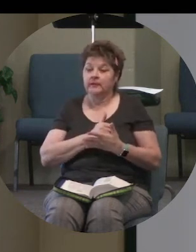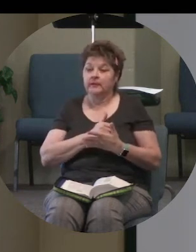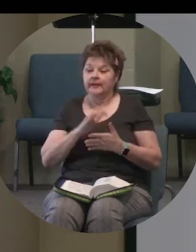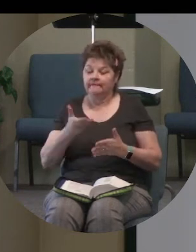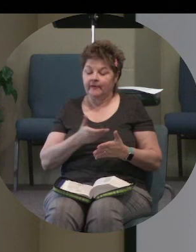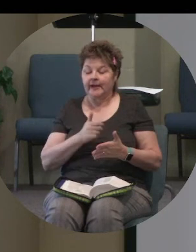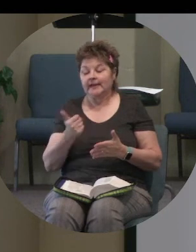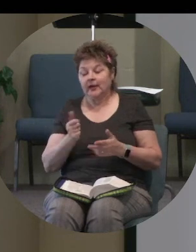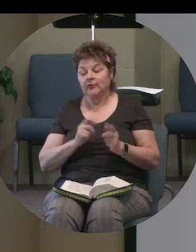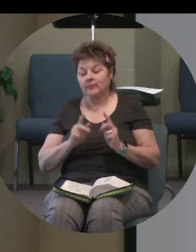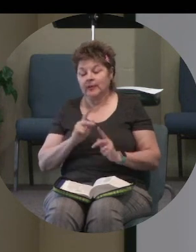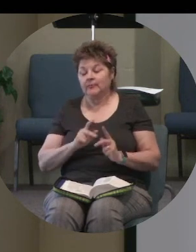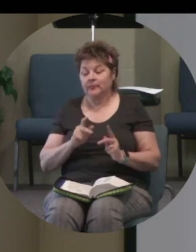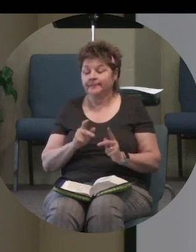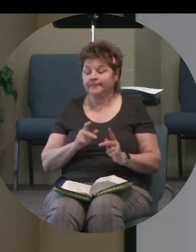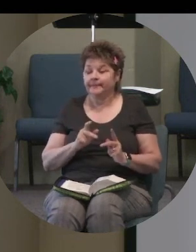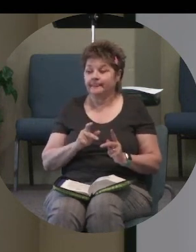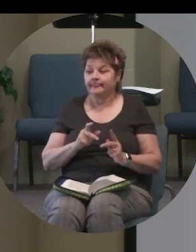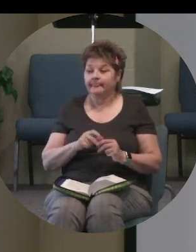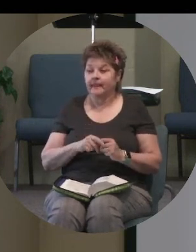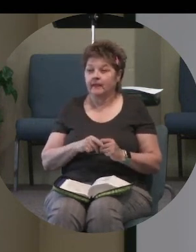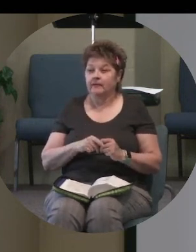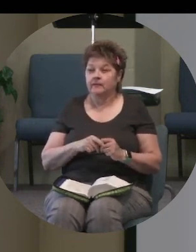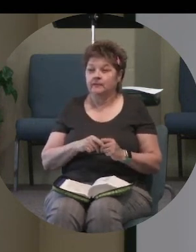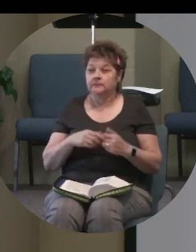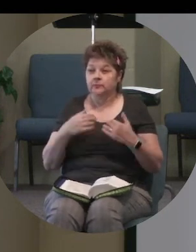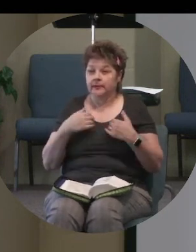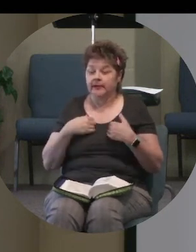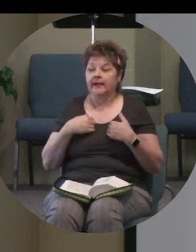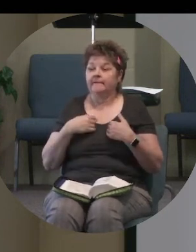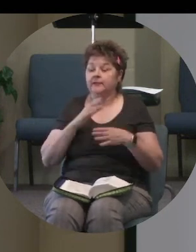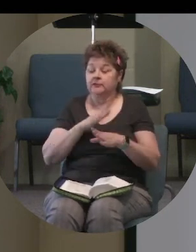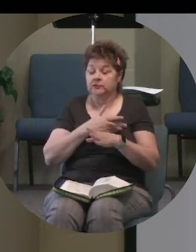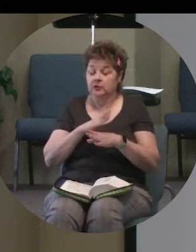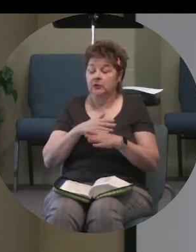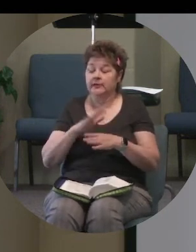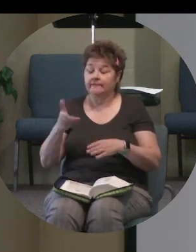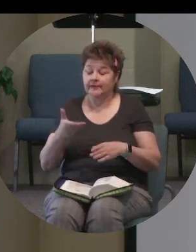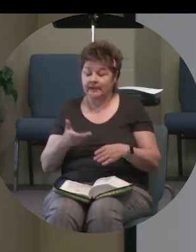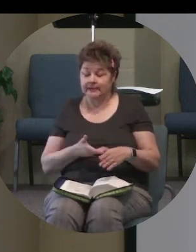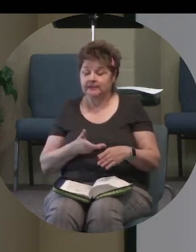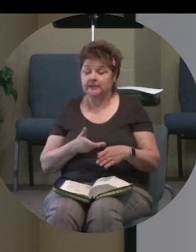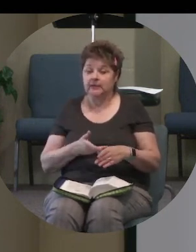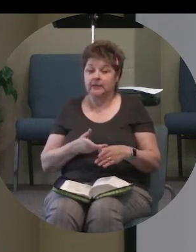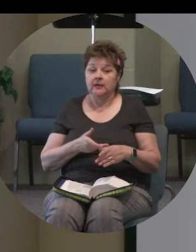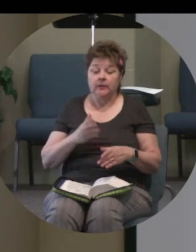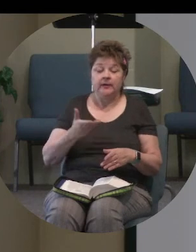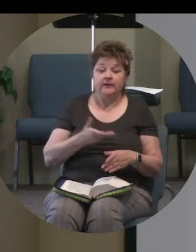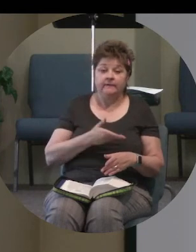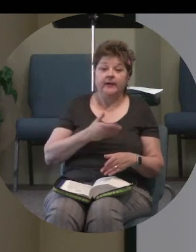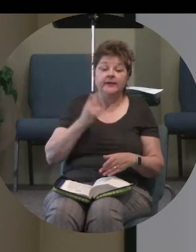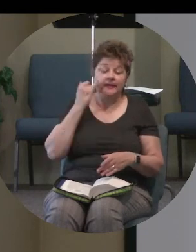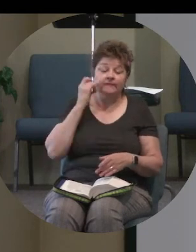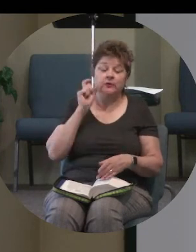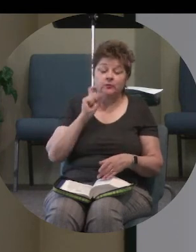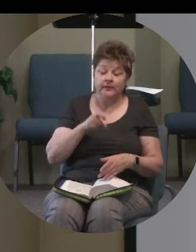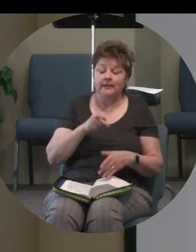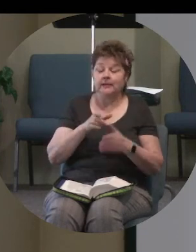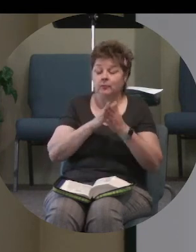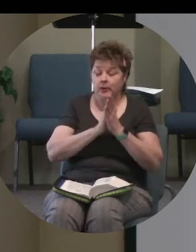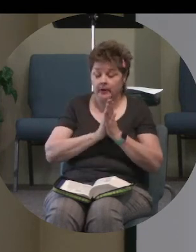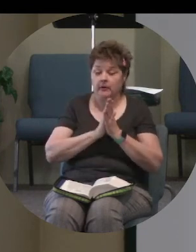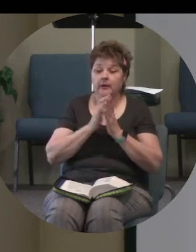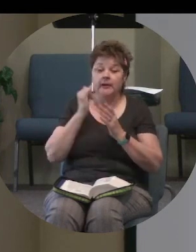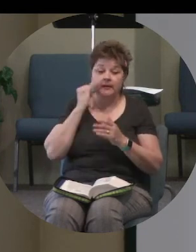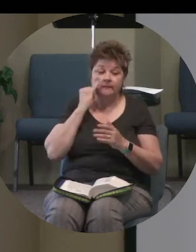as we go, I'm gonna pray for us, and we're going to have a song and invitation time. And I want to invite you guys, if you need prayer, if